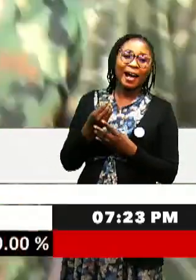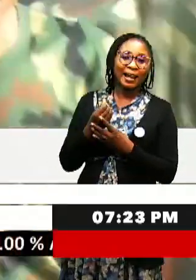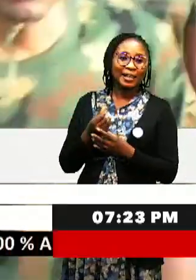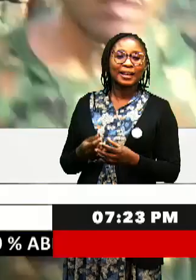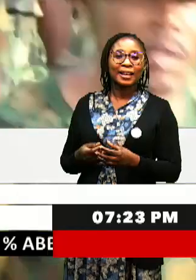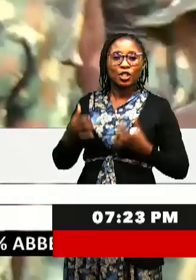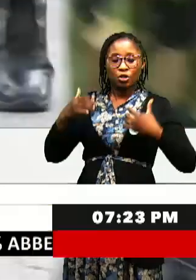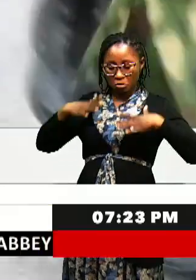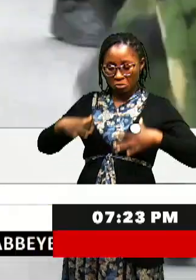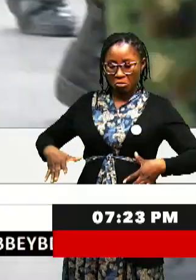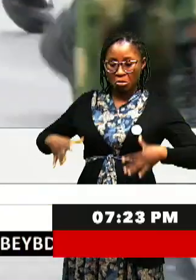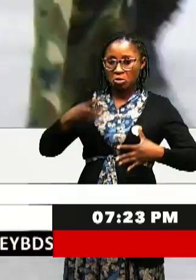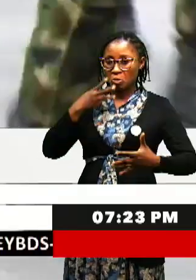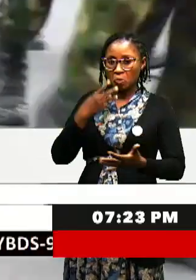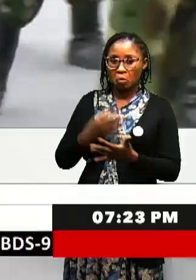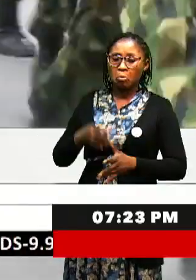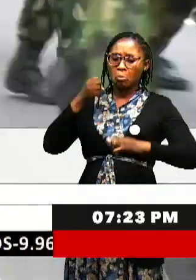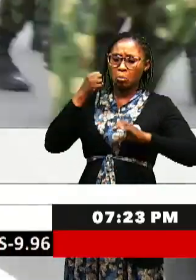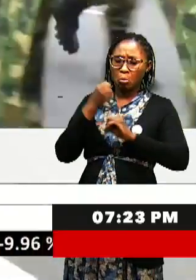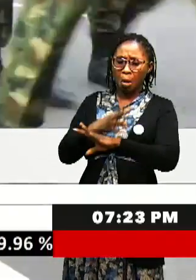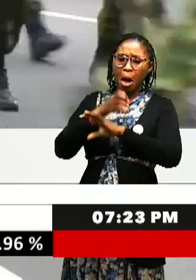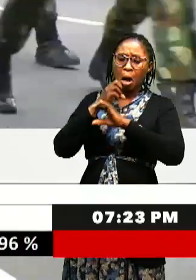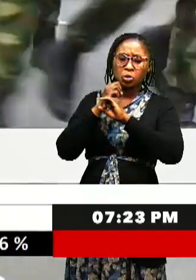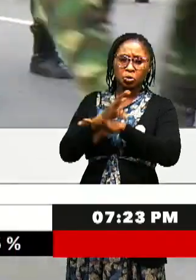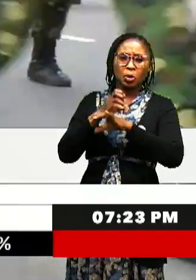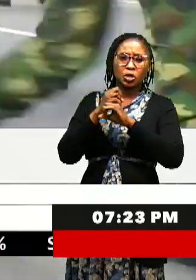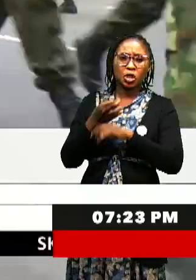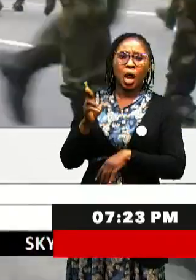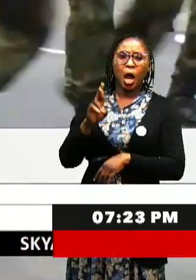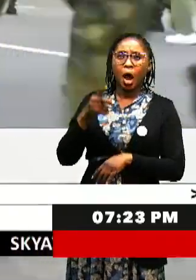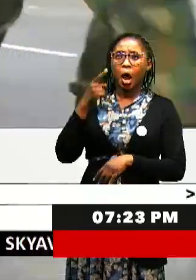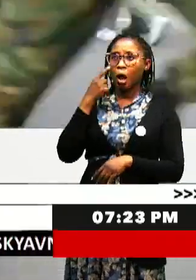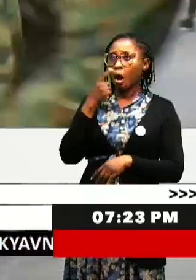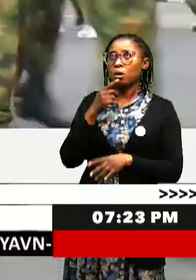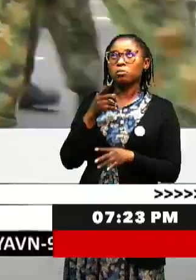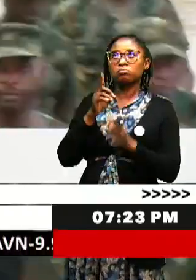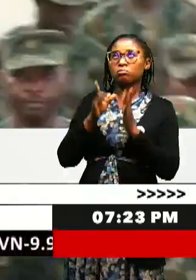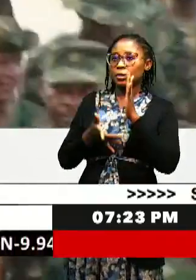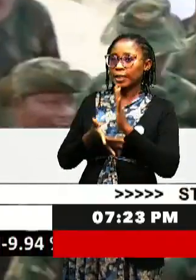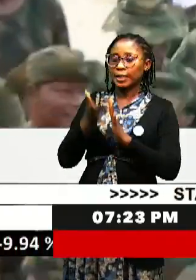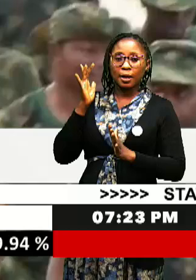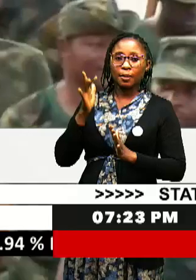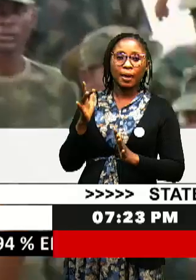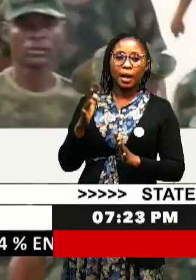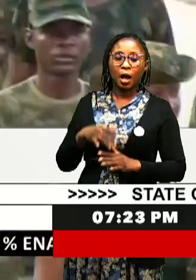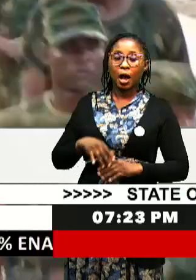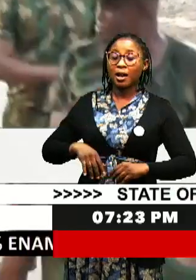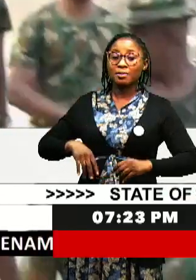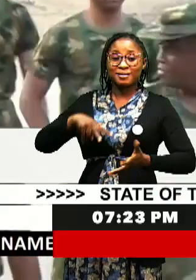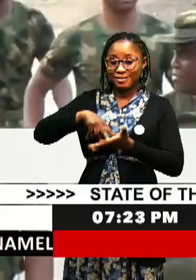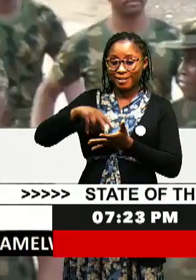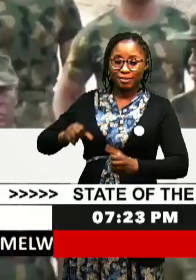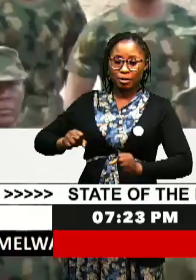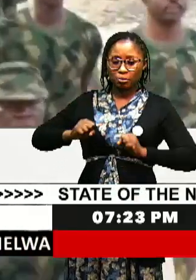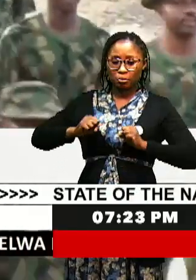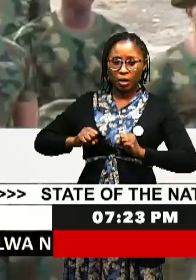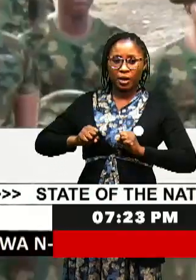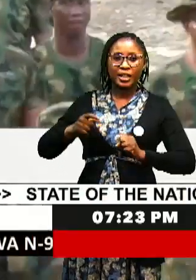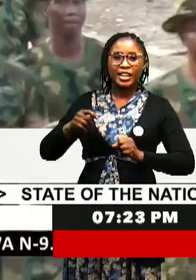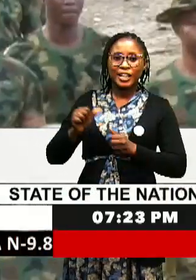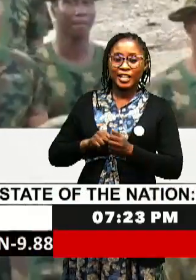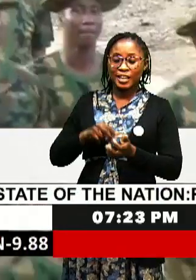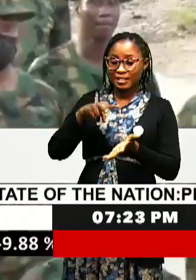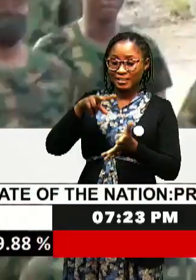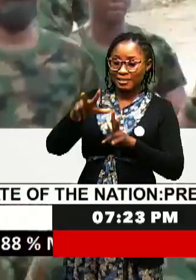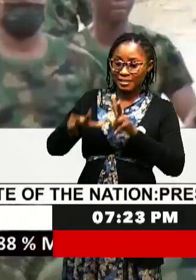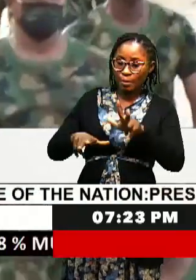the personnel marched with purpose, their eyes sharp and posture unwavering. Each step they took